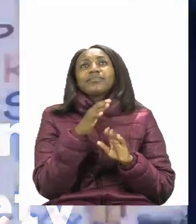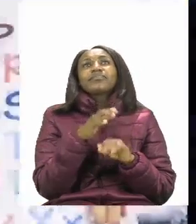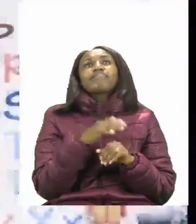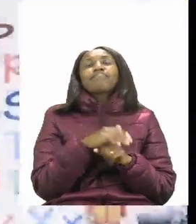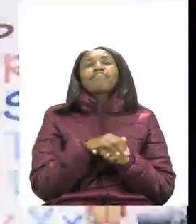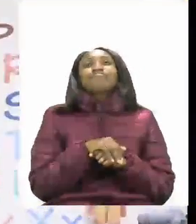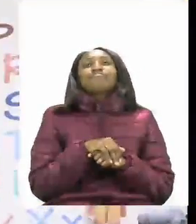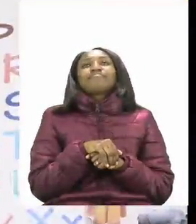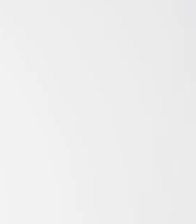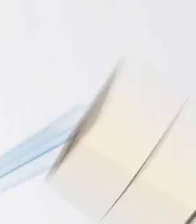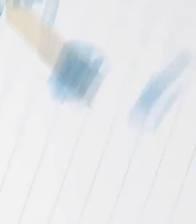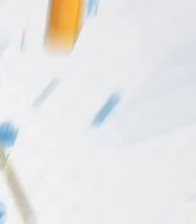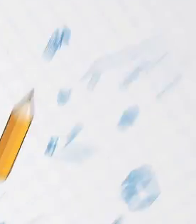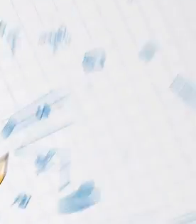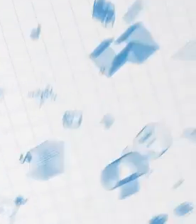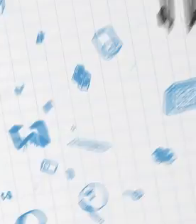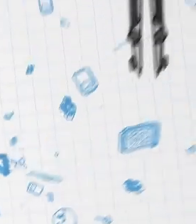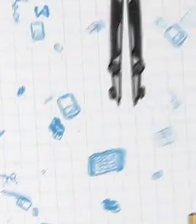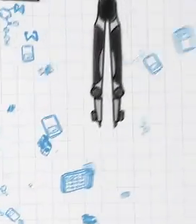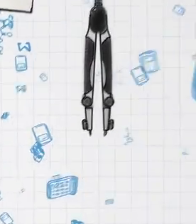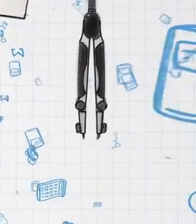geometry.